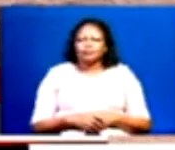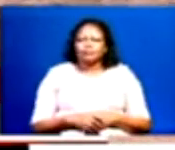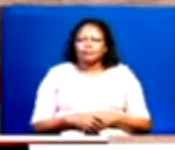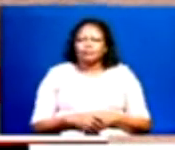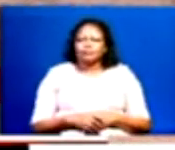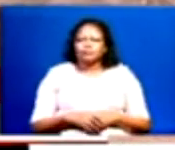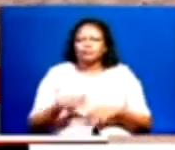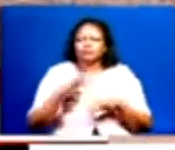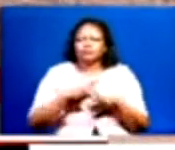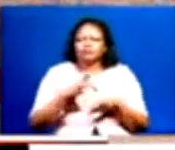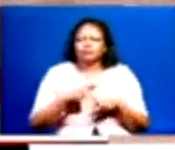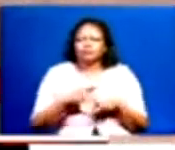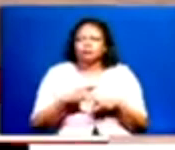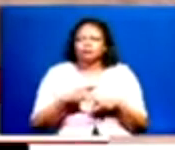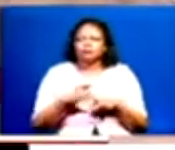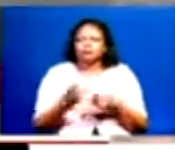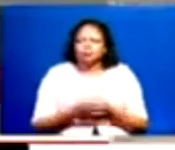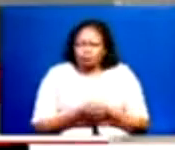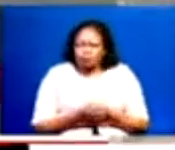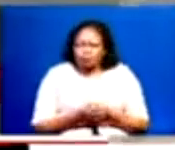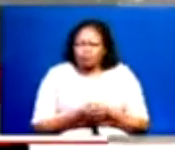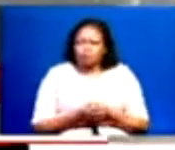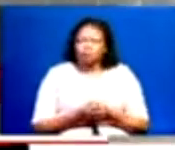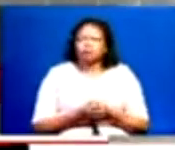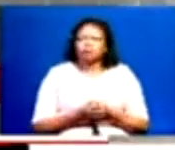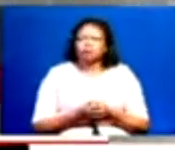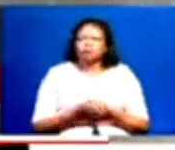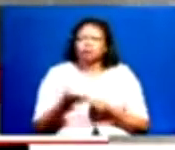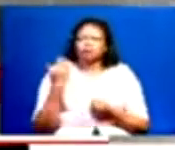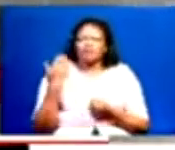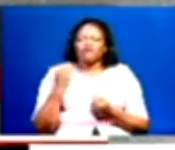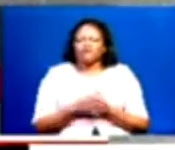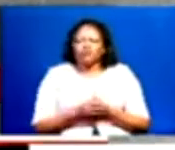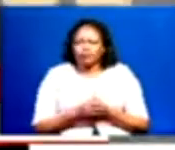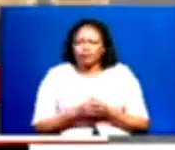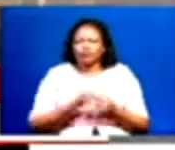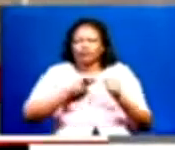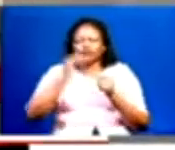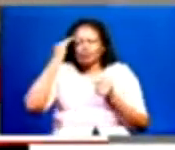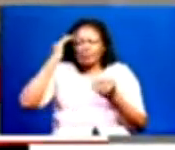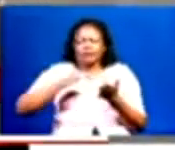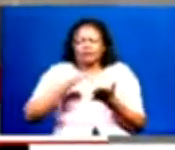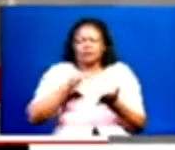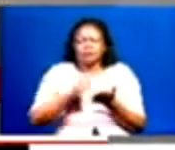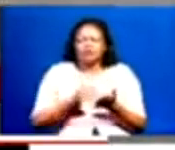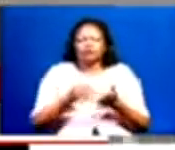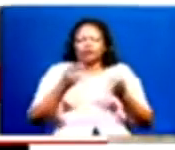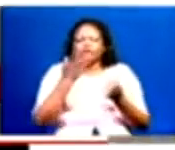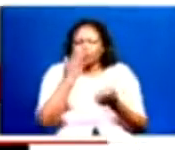Earlier on, they toured the Yad Vashem, the World Holocaust Remembrance Center, and laid a wreath in the Hall